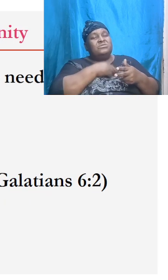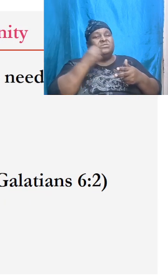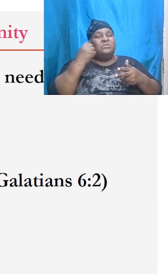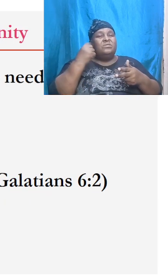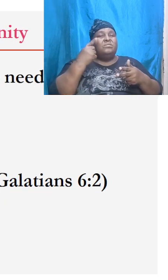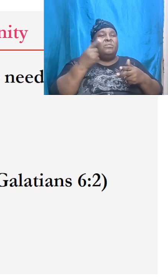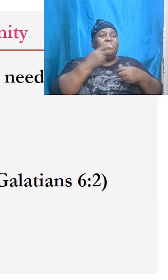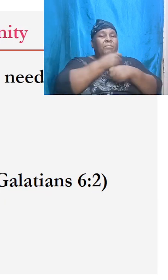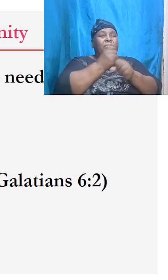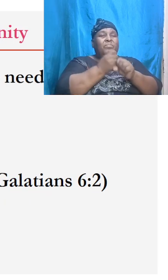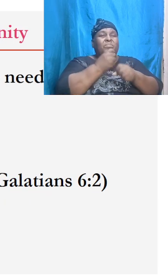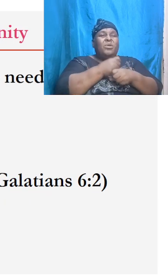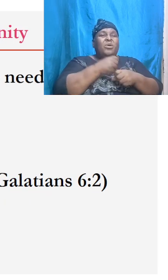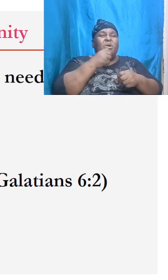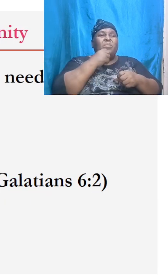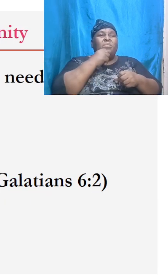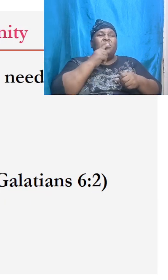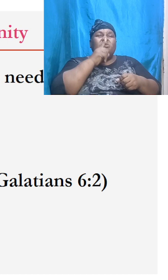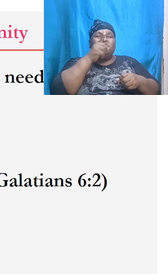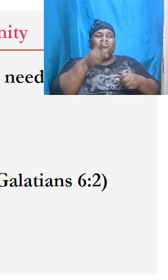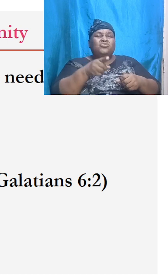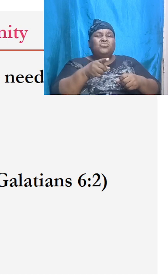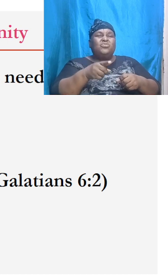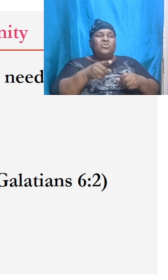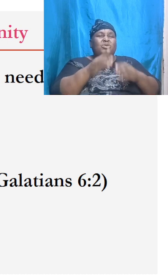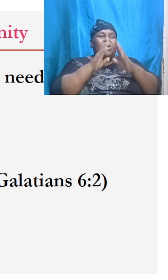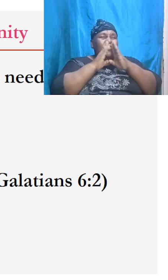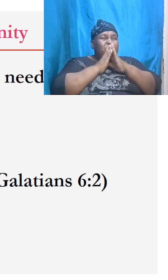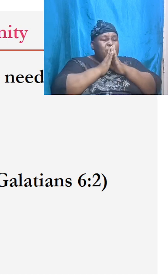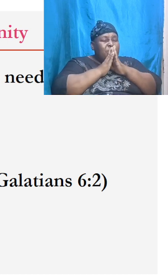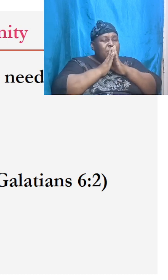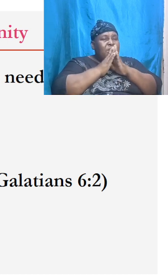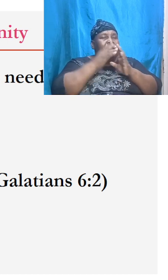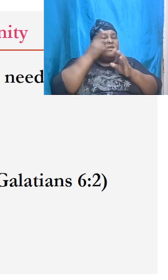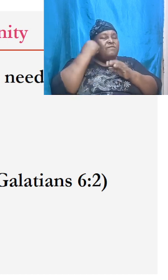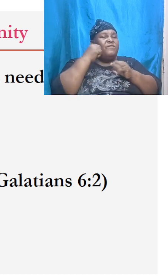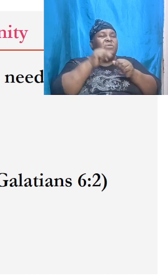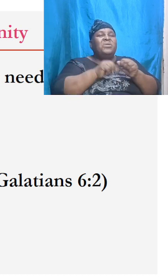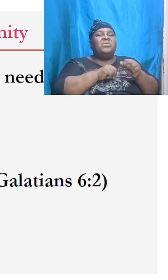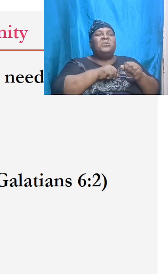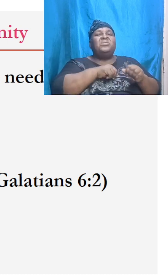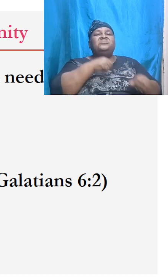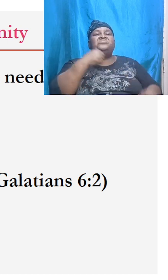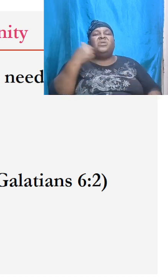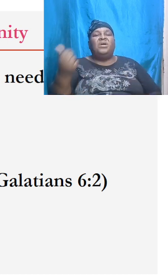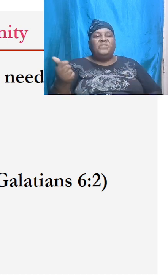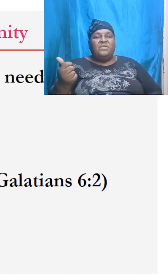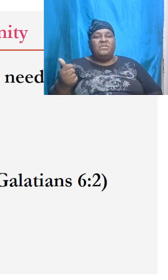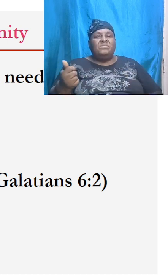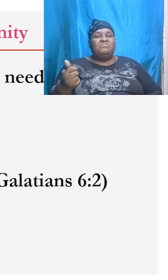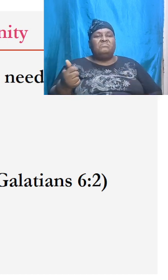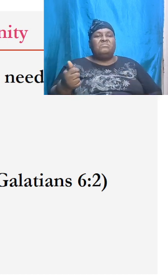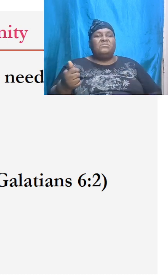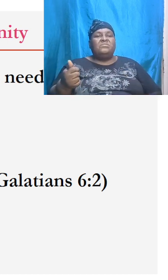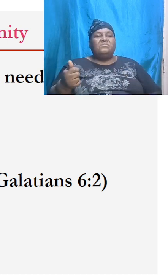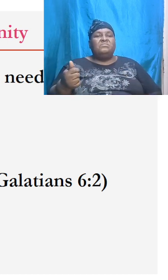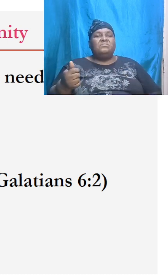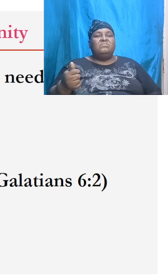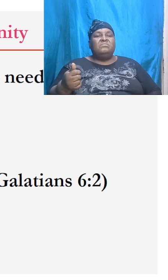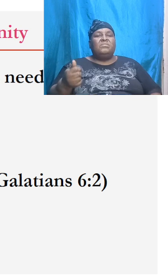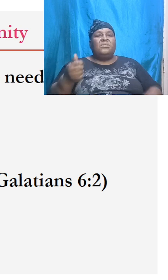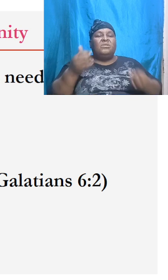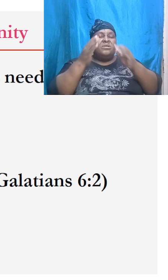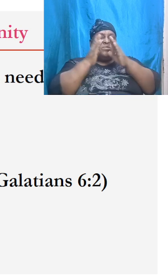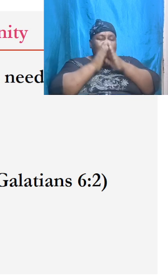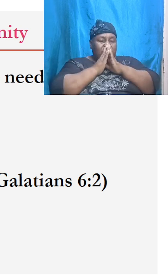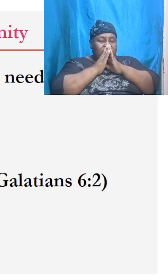restore and maintain our unity. There are more I could speak about, but time is at hand. One, we